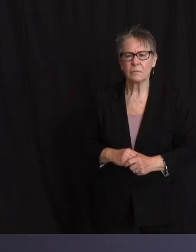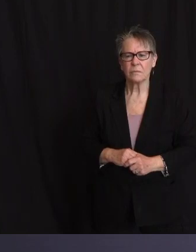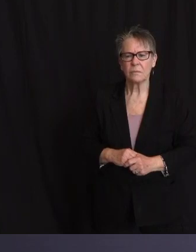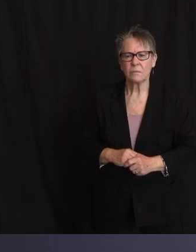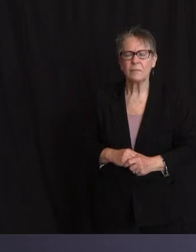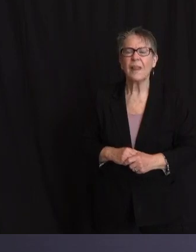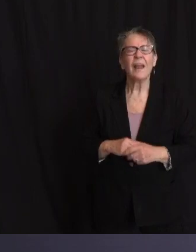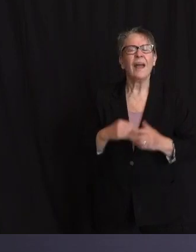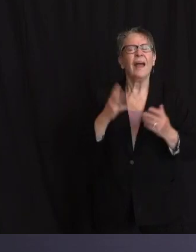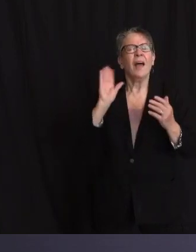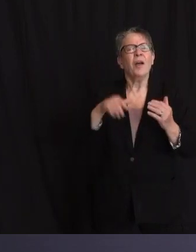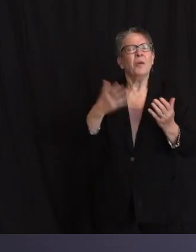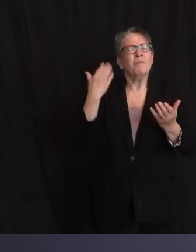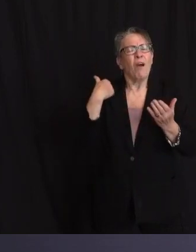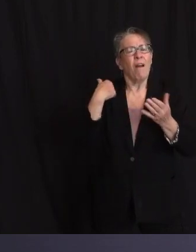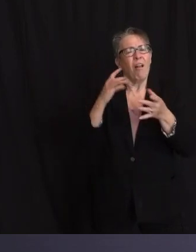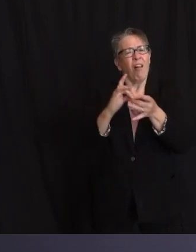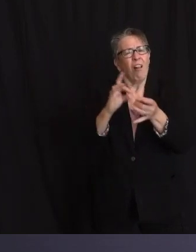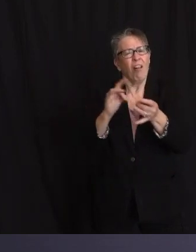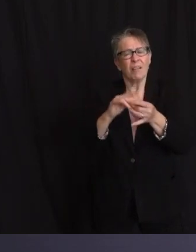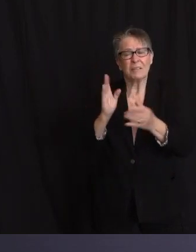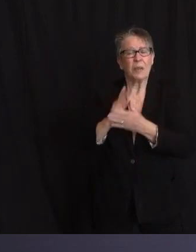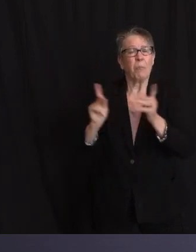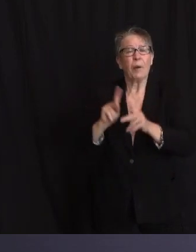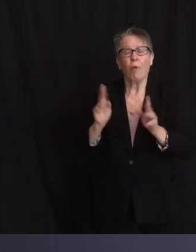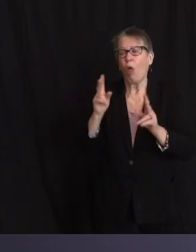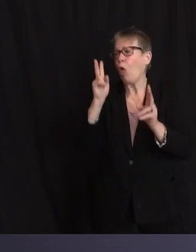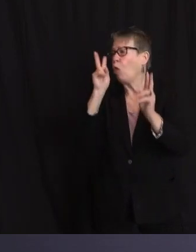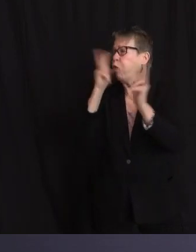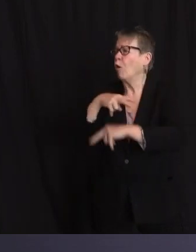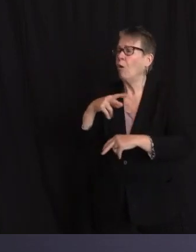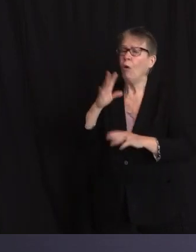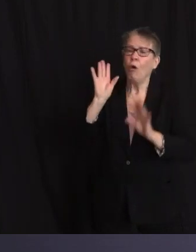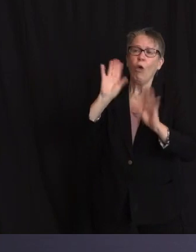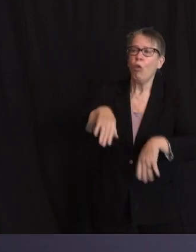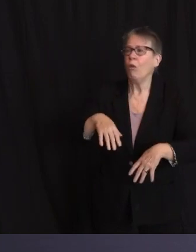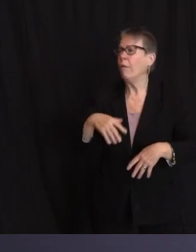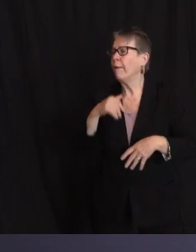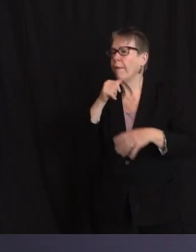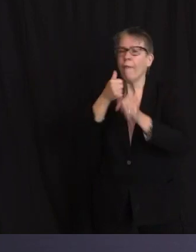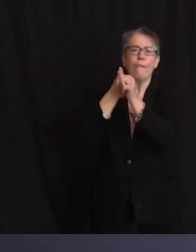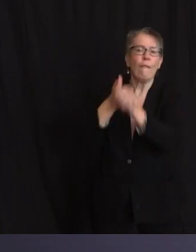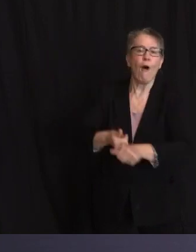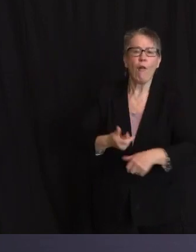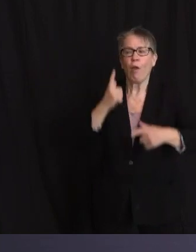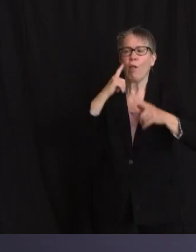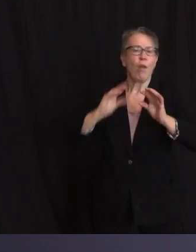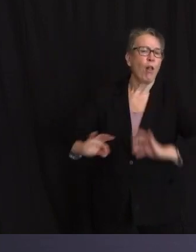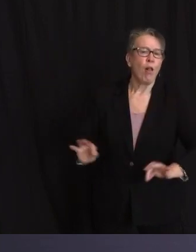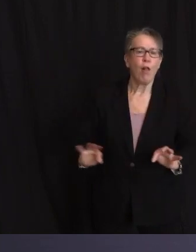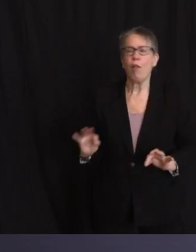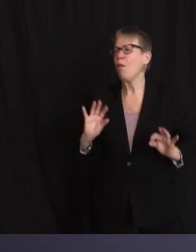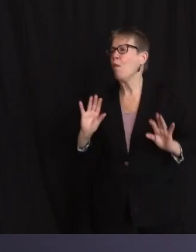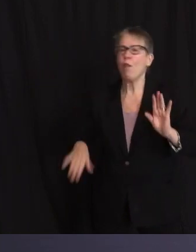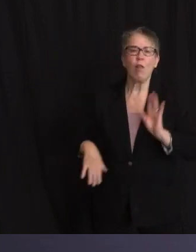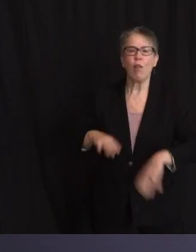what I said the other day. There's irresponsible behavior, but not much of it from elected officials. I have to say, on both sides of the aisle, folks have